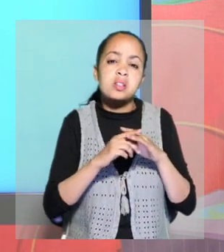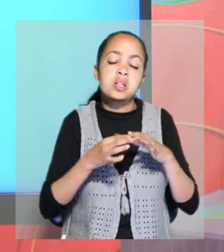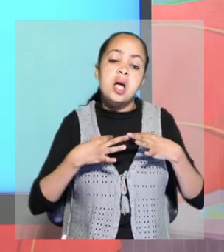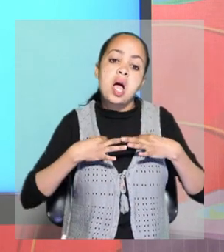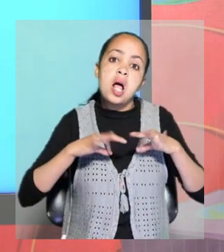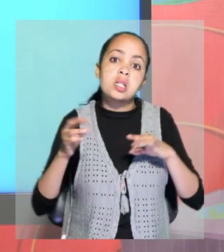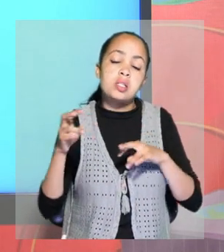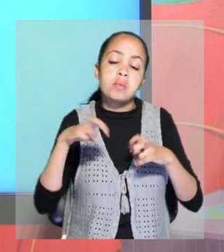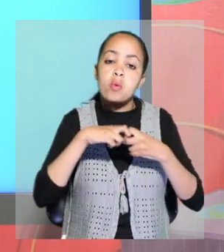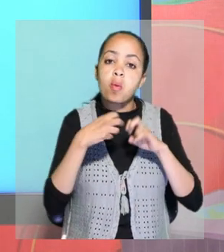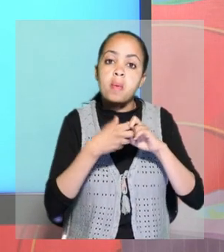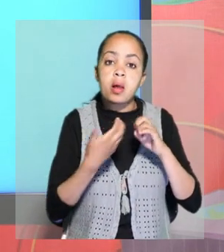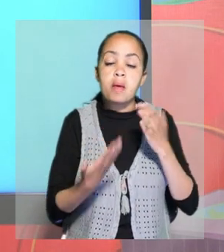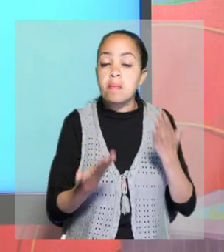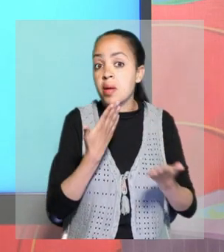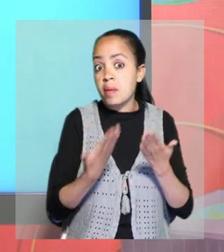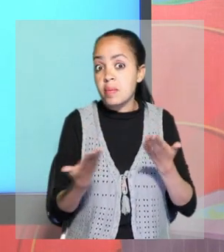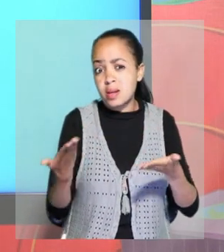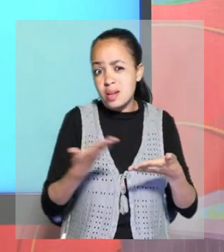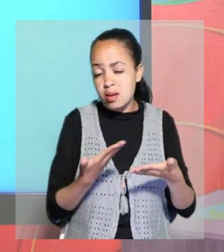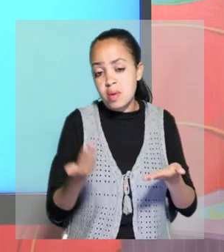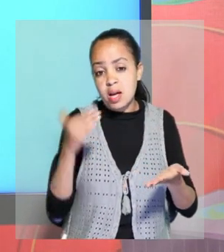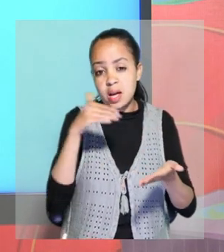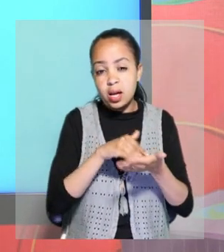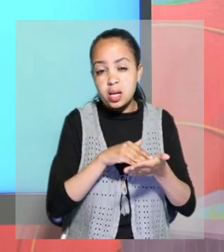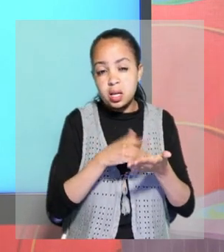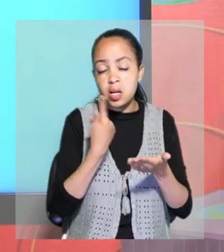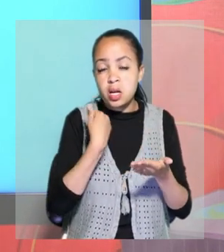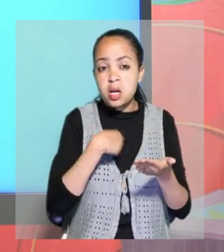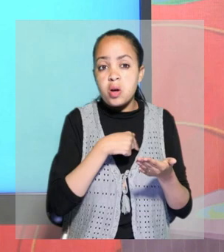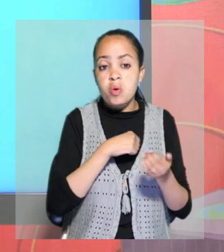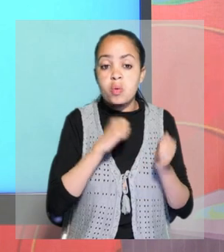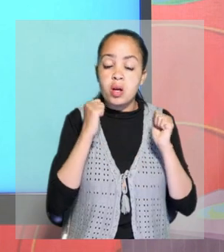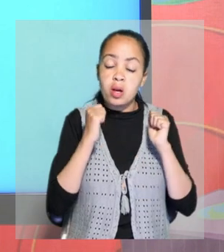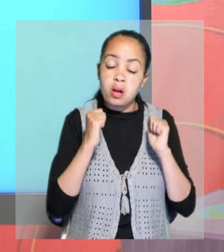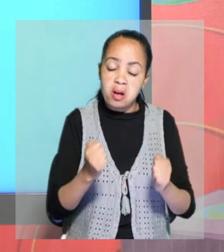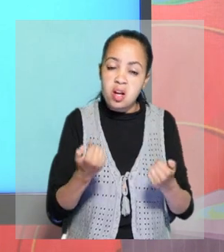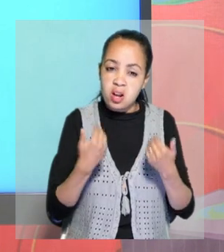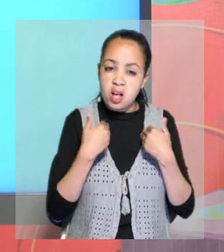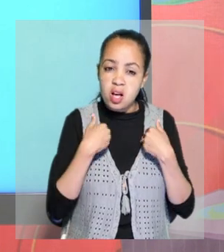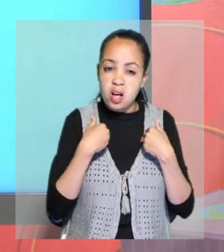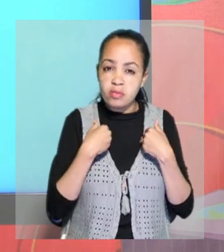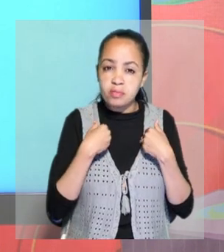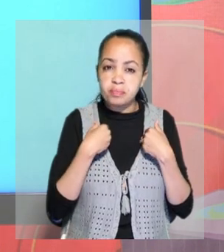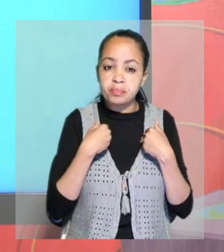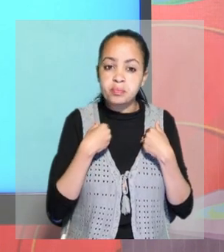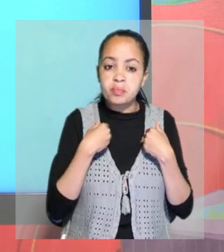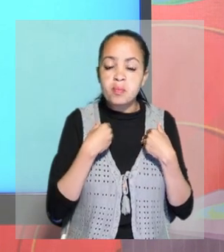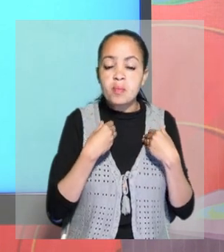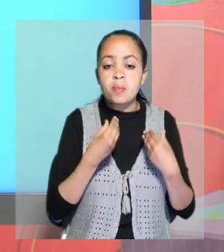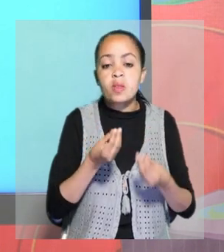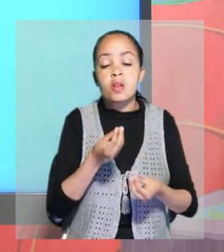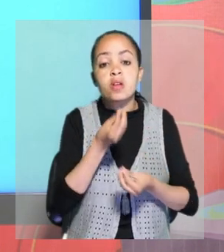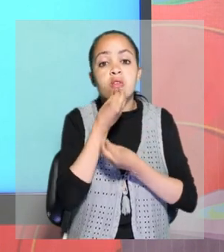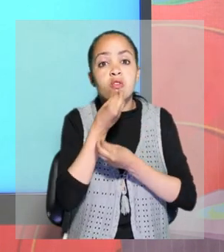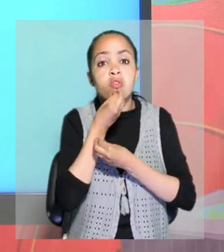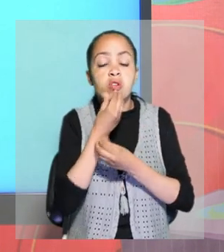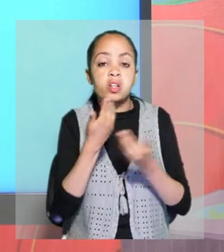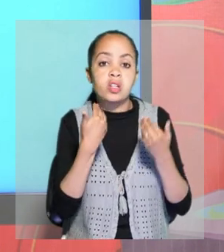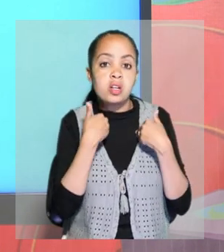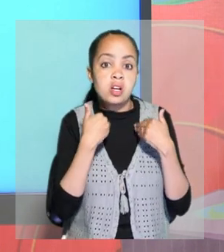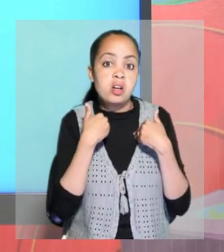health problem. And again, we can encounter increasing insecurity of food